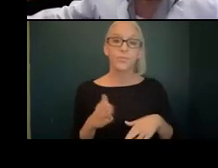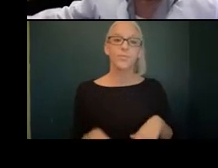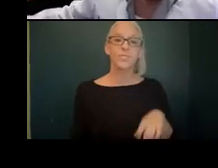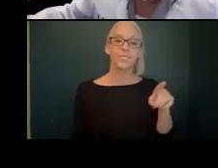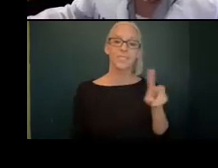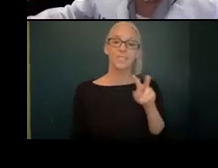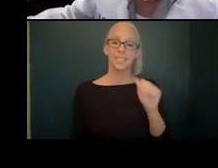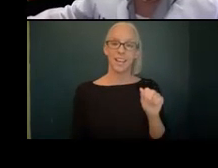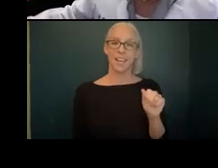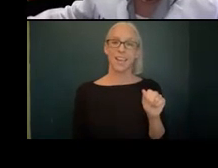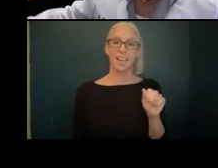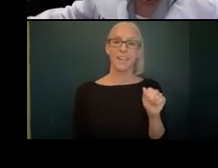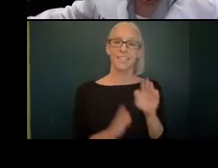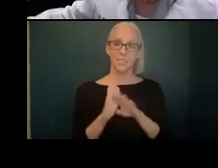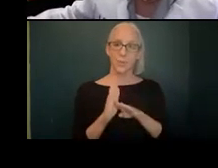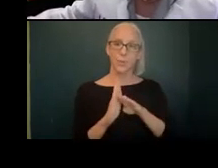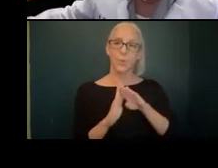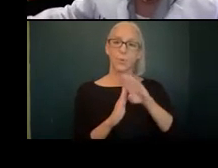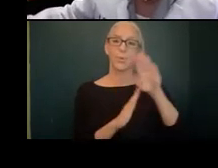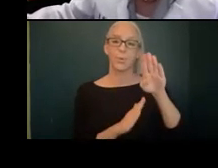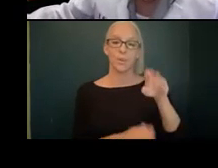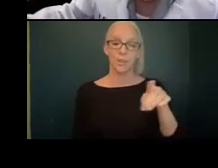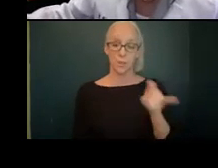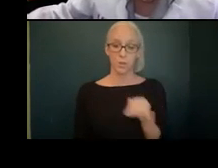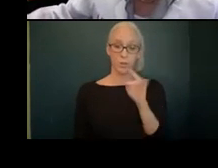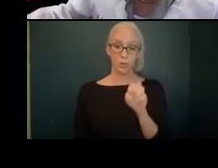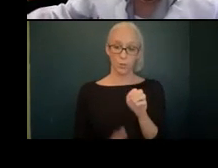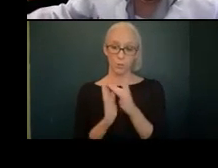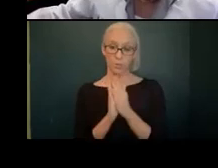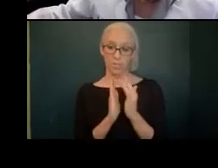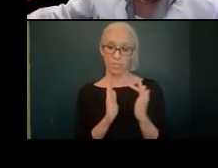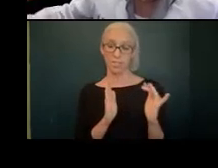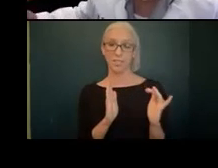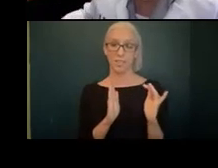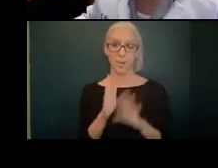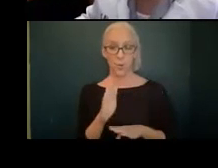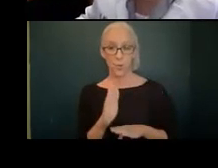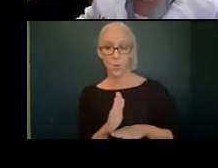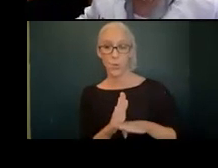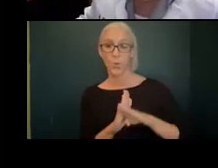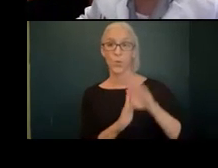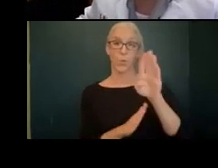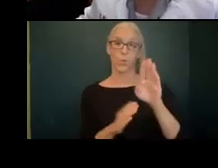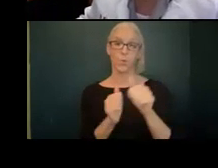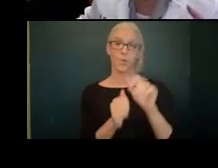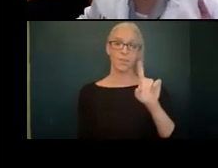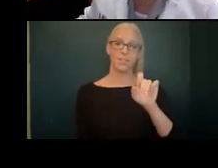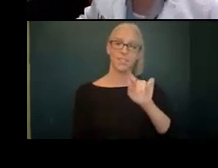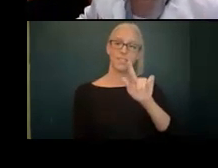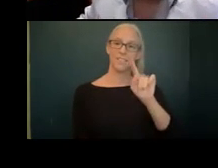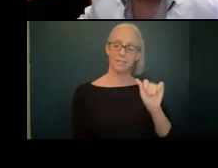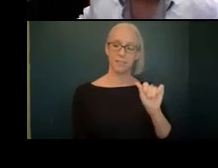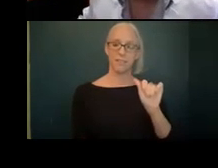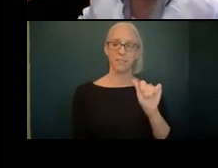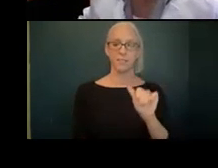in Delta. And you will see that through June, it was not there. And then suddenly we had this dramatic rise in Delta, which I showed you in another slide. So this